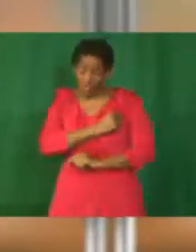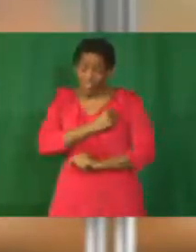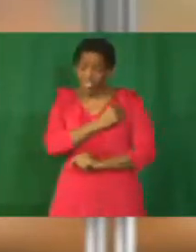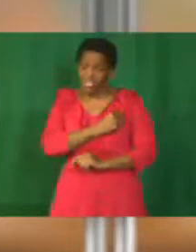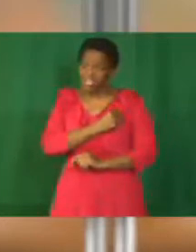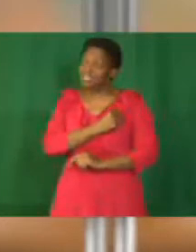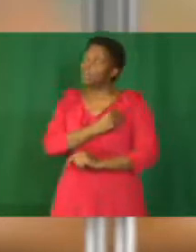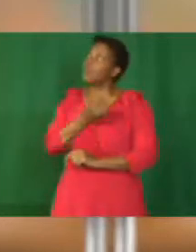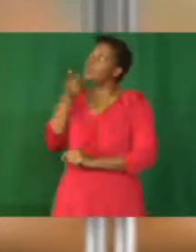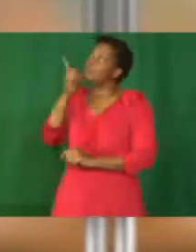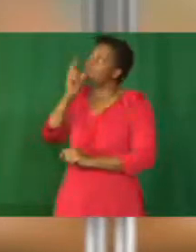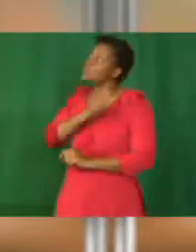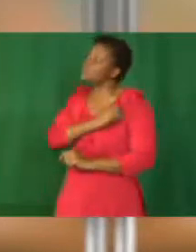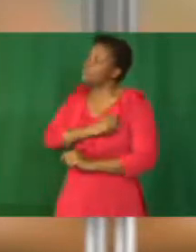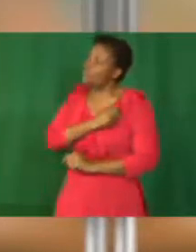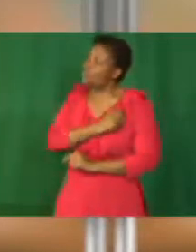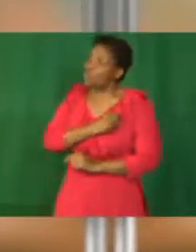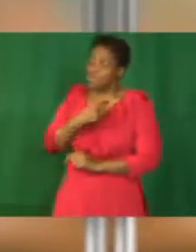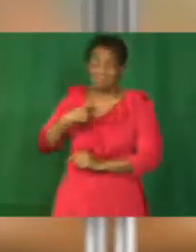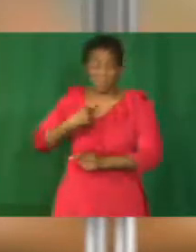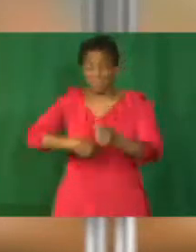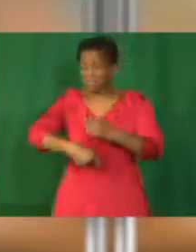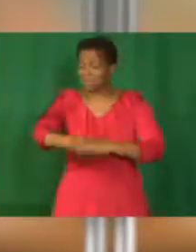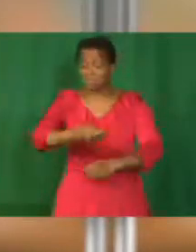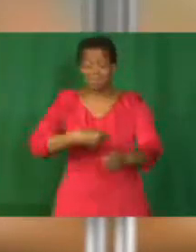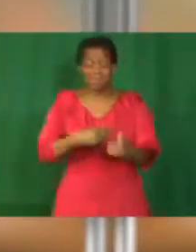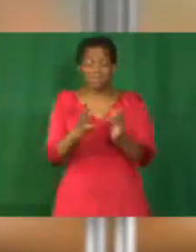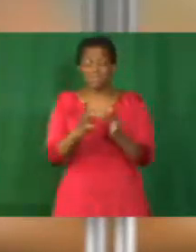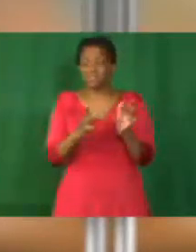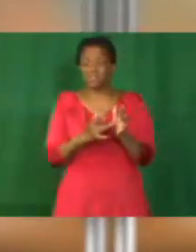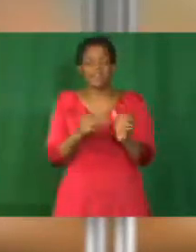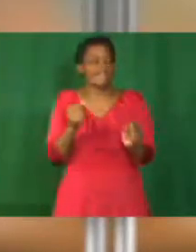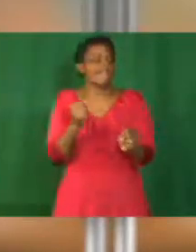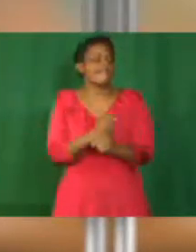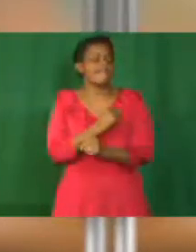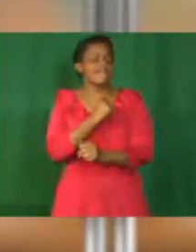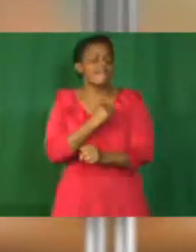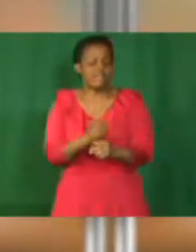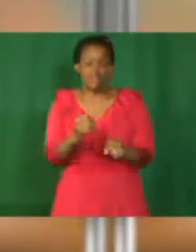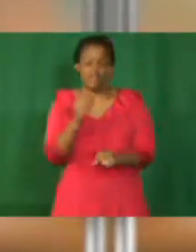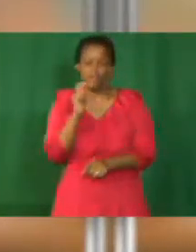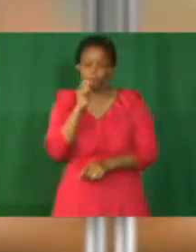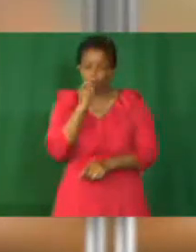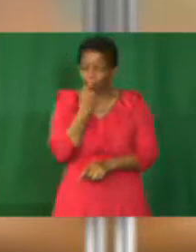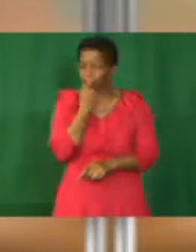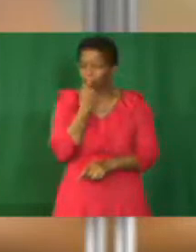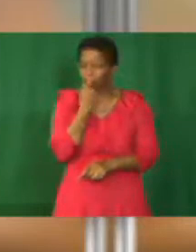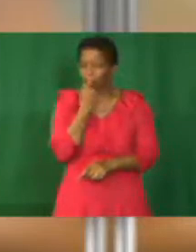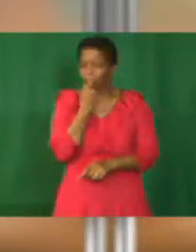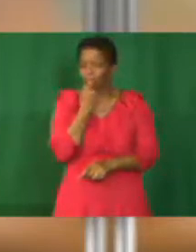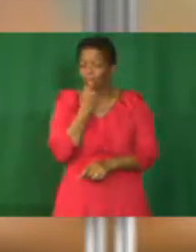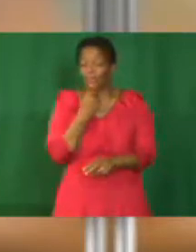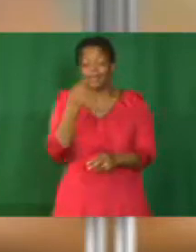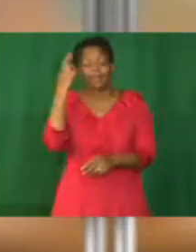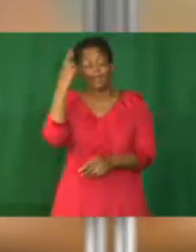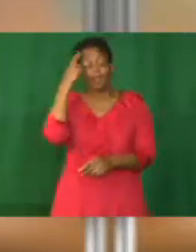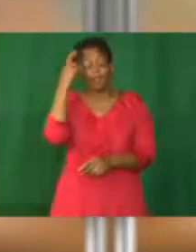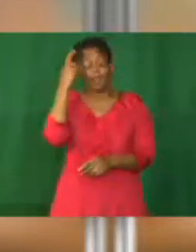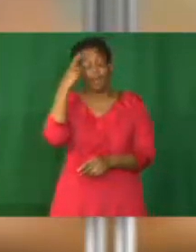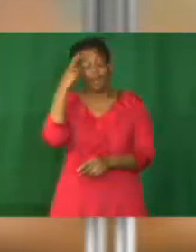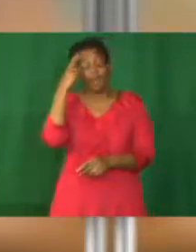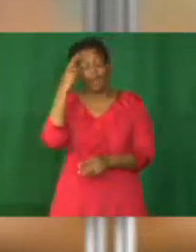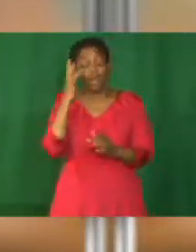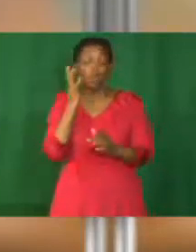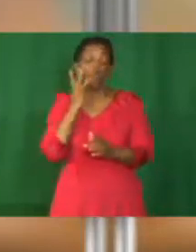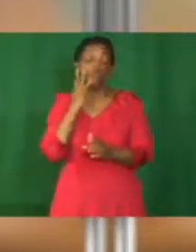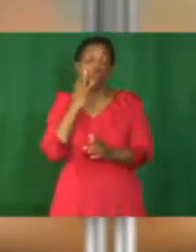am sorry that I sold Jesus." Remember that during the crucifixion, one of those